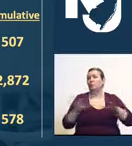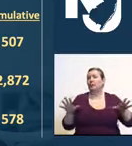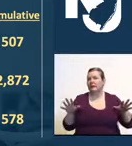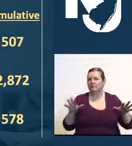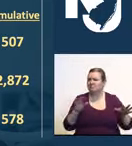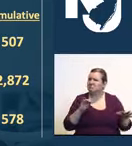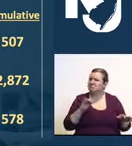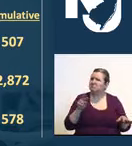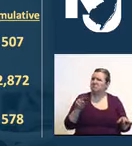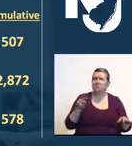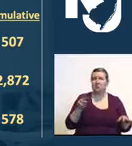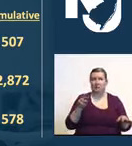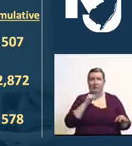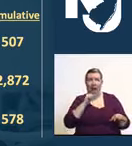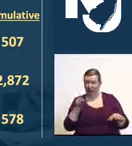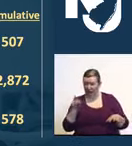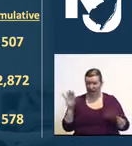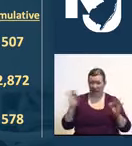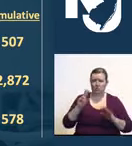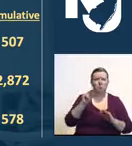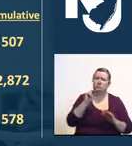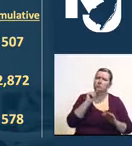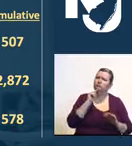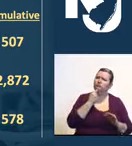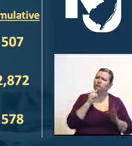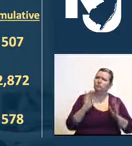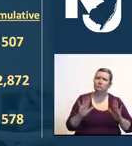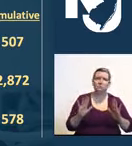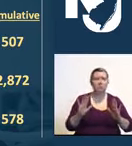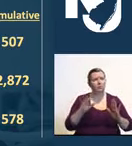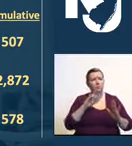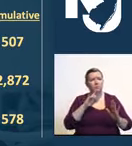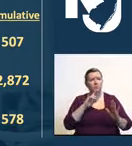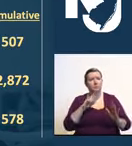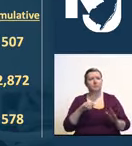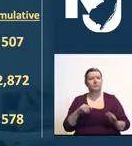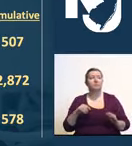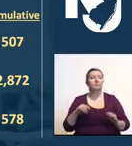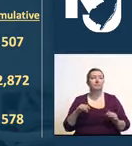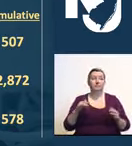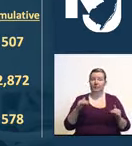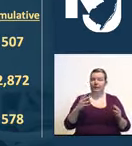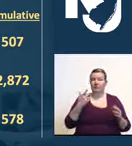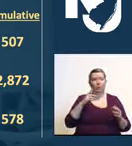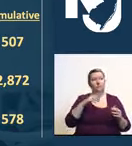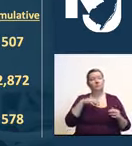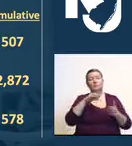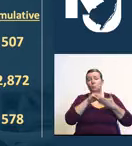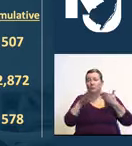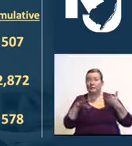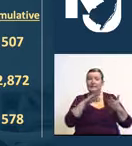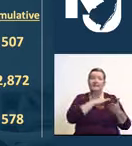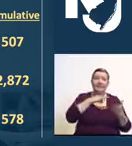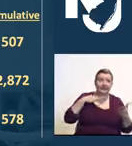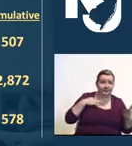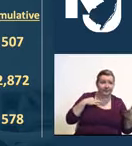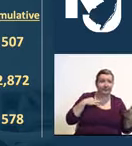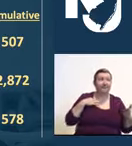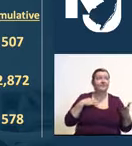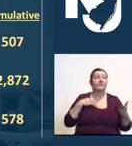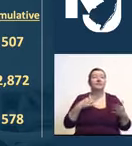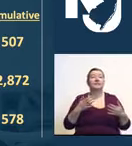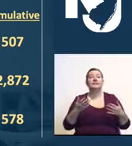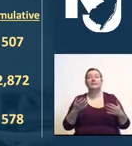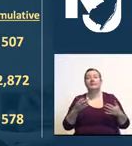seriously. 578 staff cases, 2,872 student cases. That's